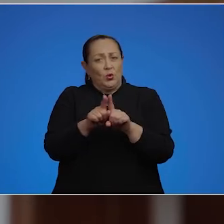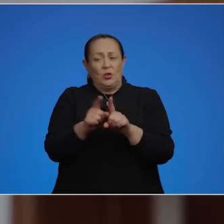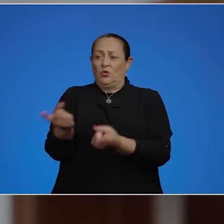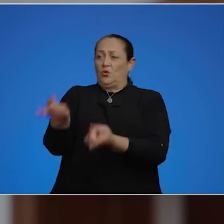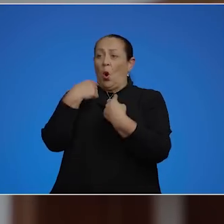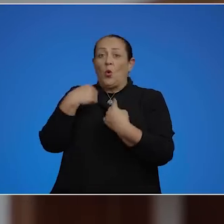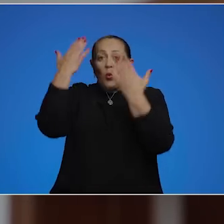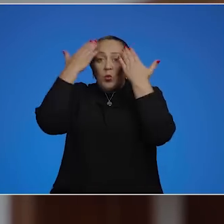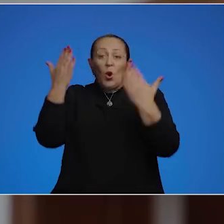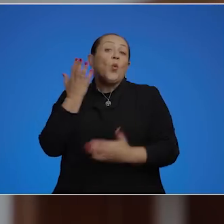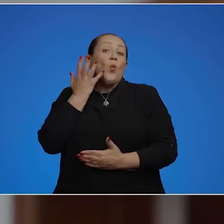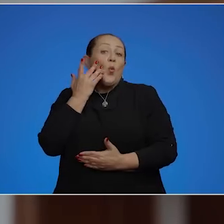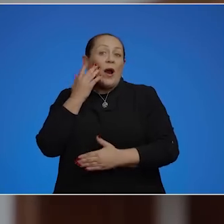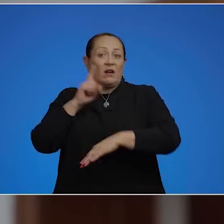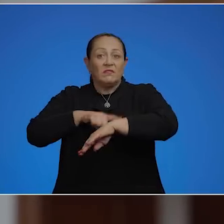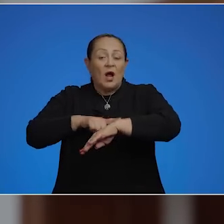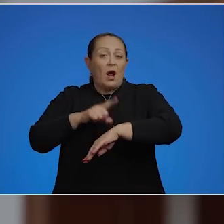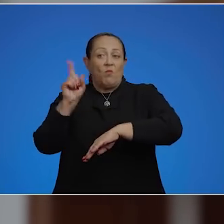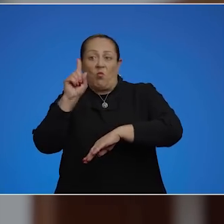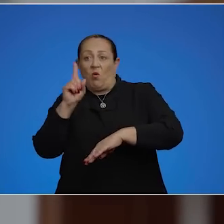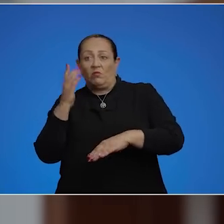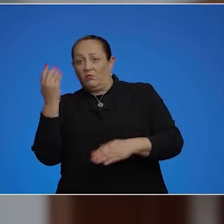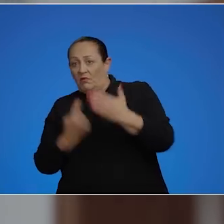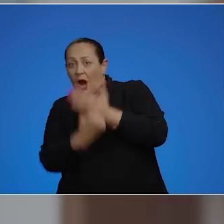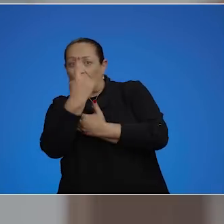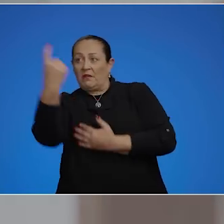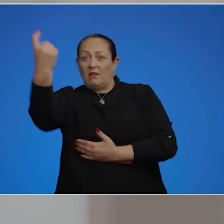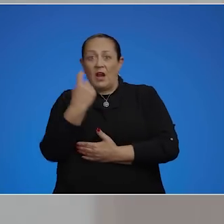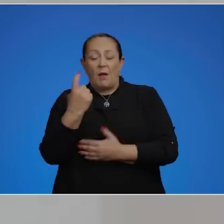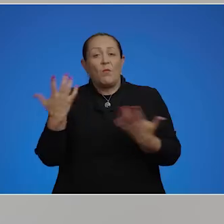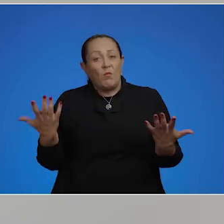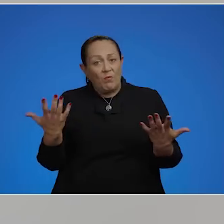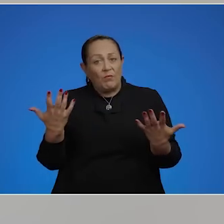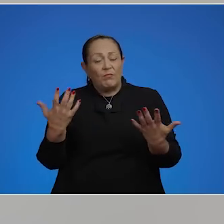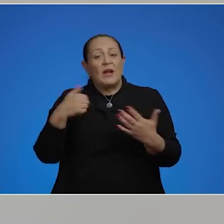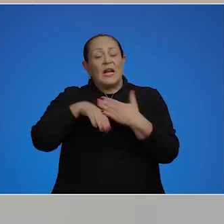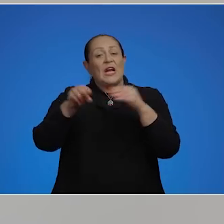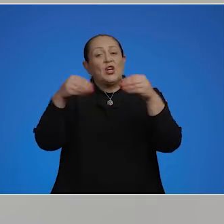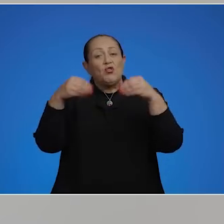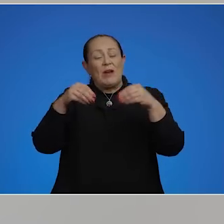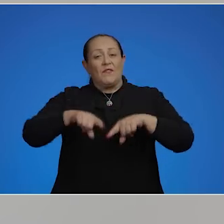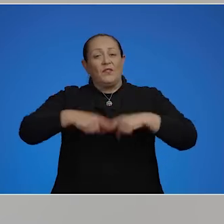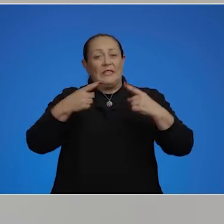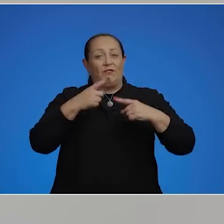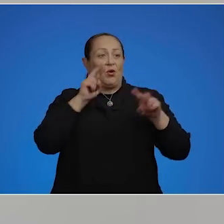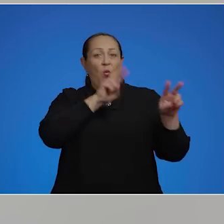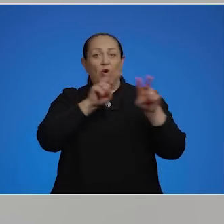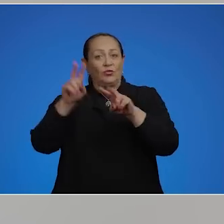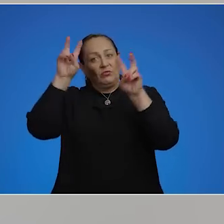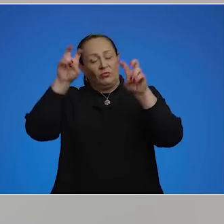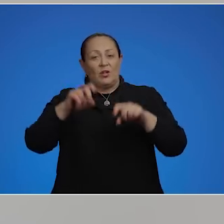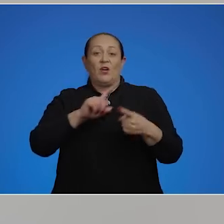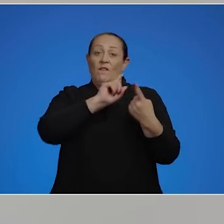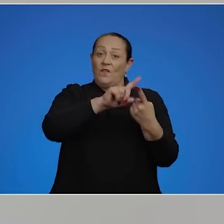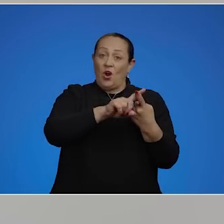we're told, we don't know at what hour or what watch of the night. And in the Greek, there are four different watches. In the Hebrew, there were three.